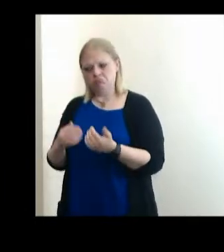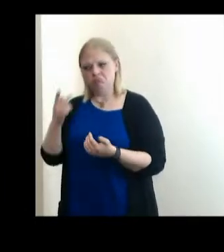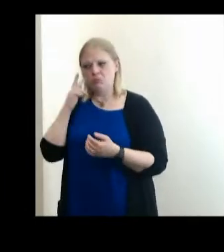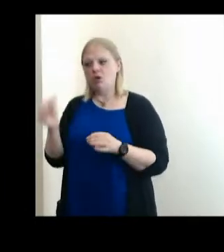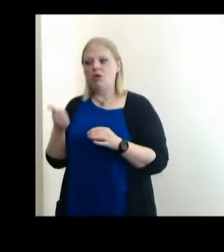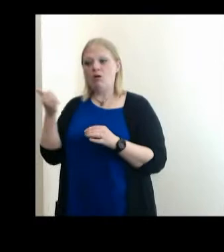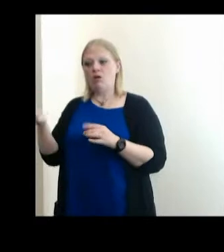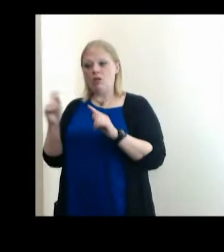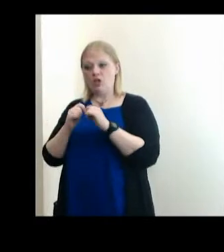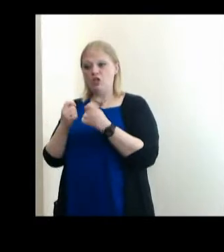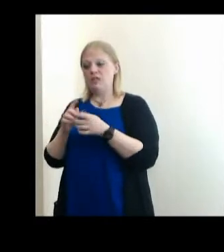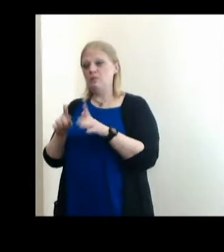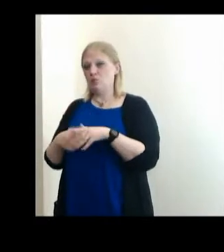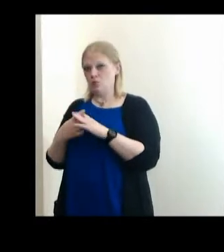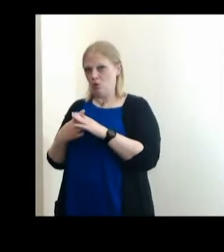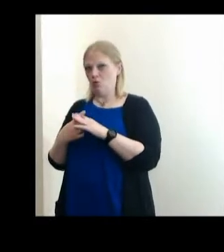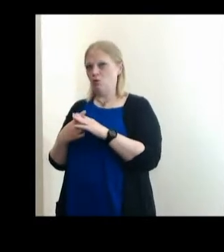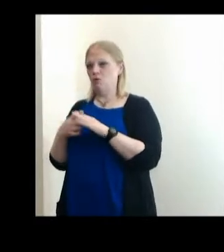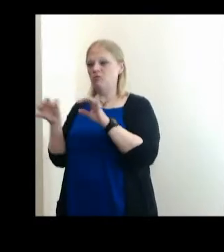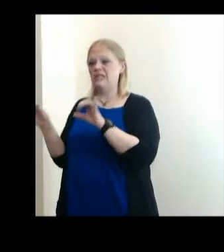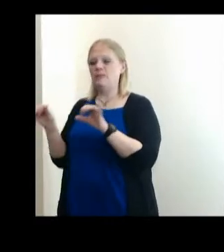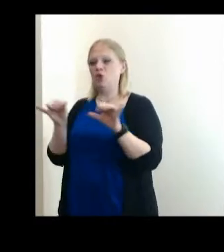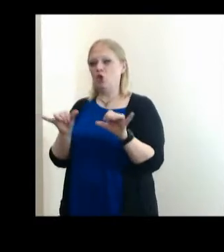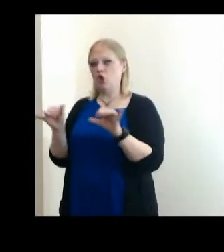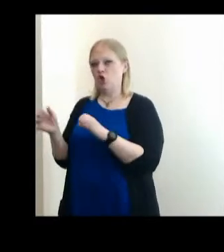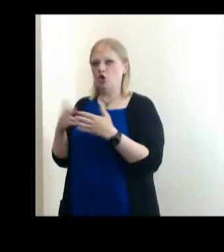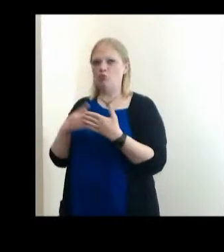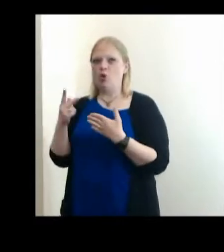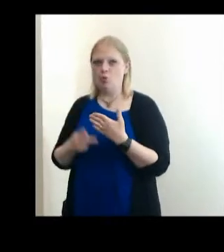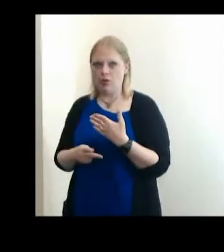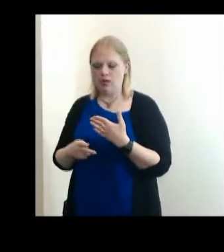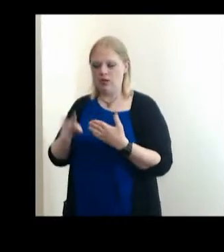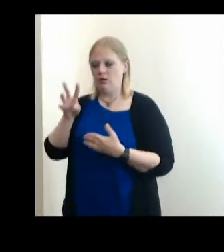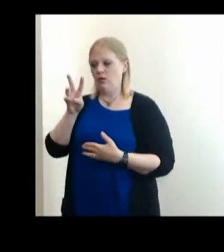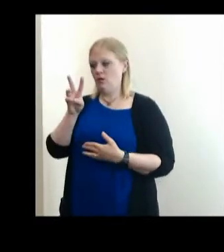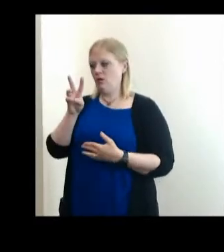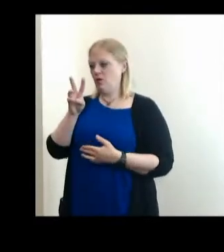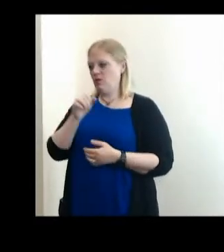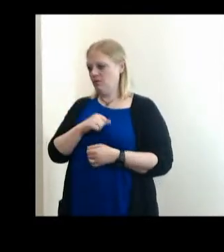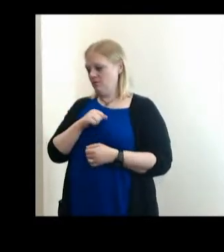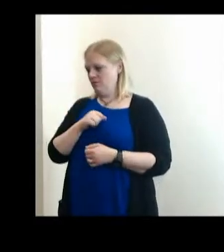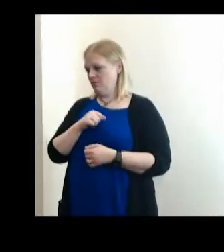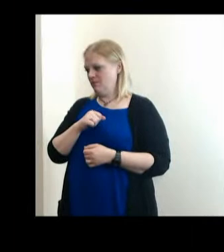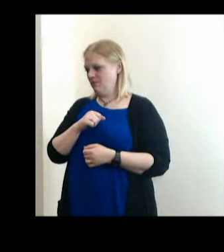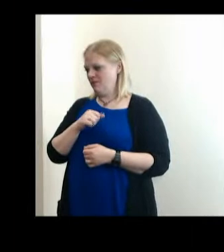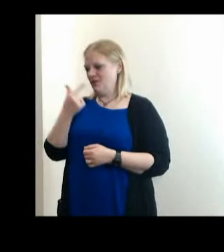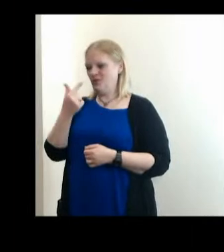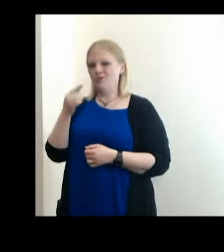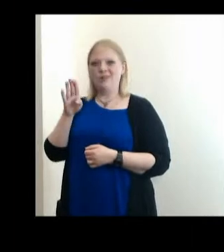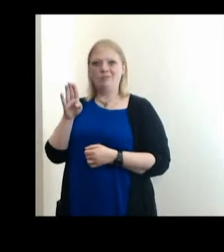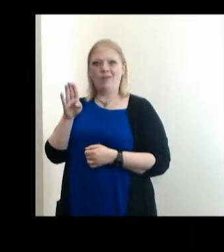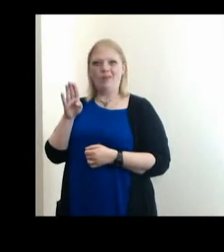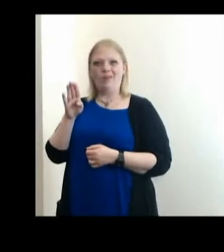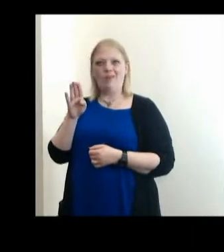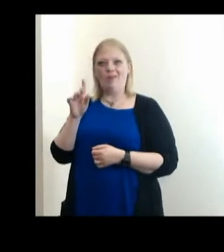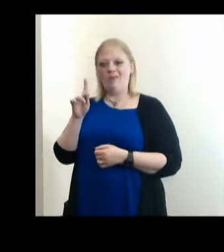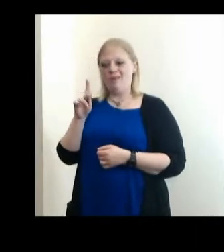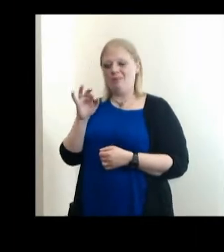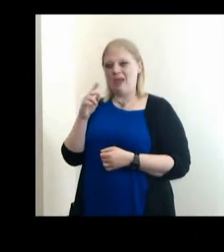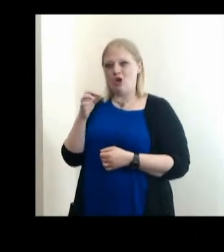other teams start to implement similar types of programs, namely the Wisconsin Packers, or the Green Bay Packers in Green Bay, Wisconsin.